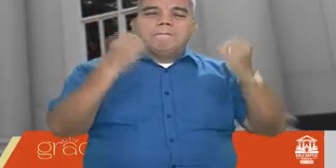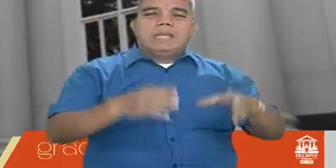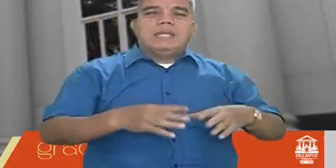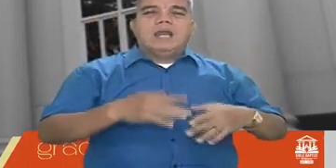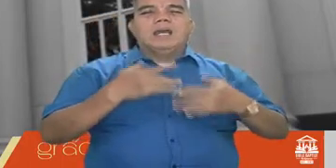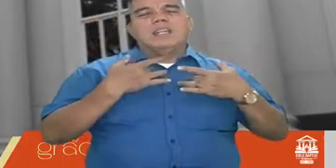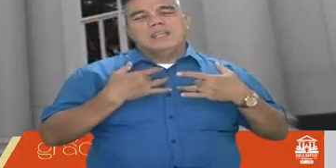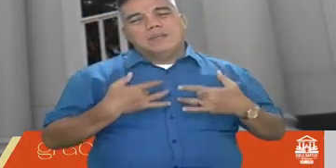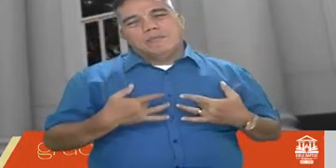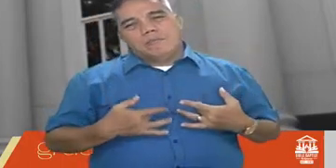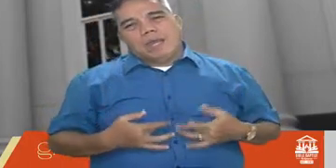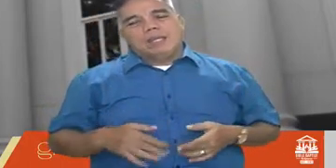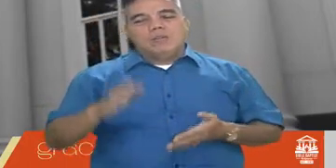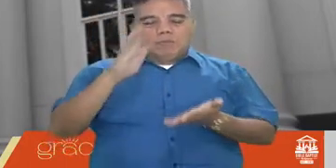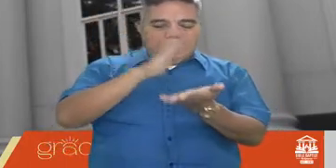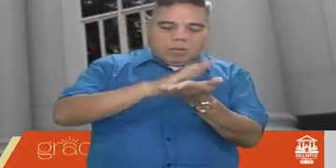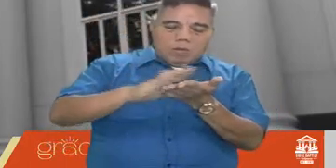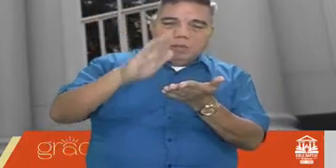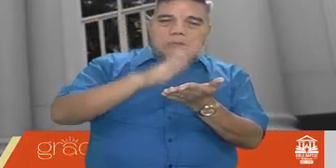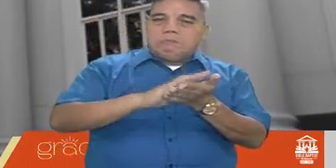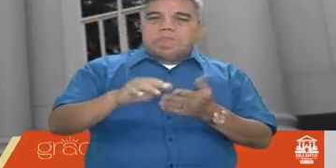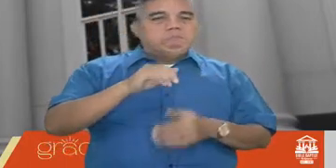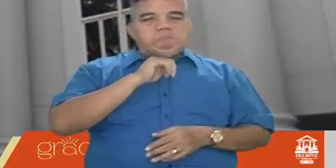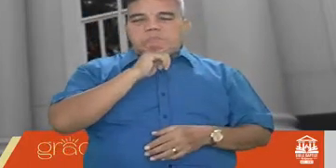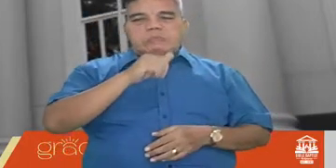are defiled.